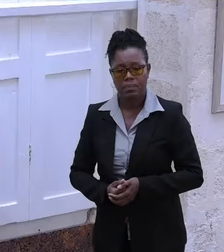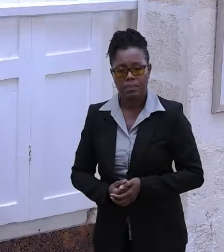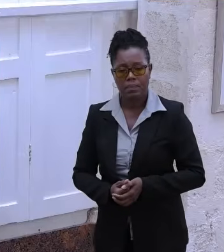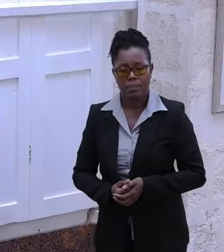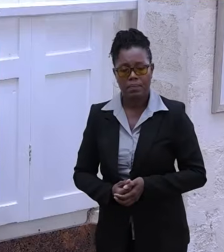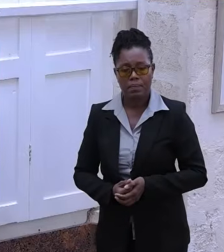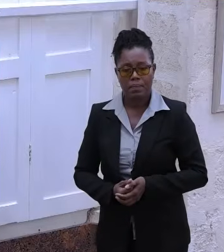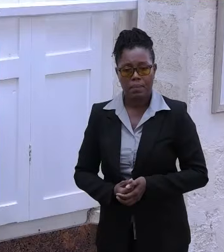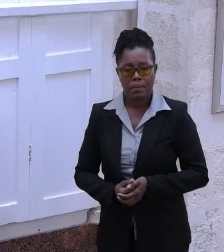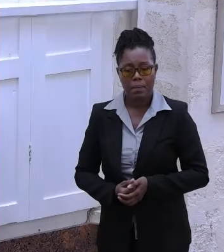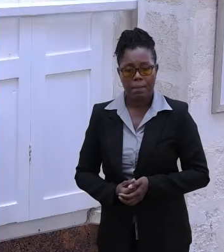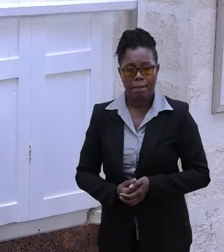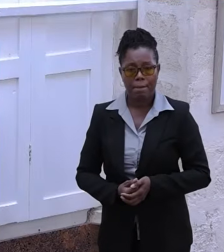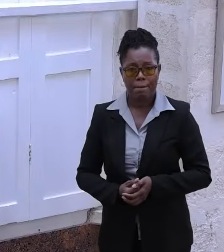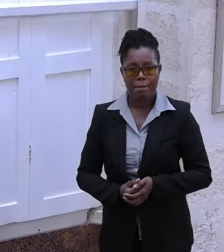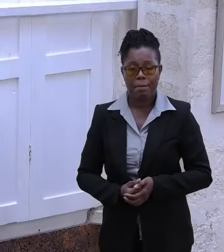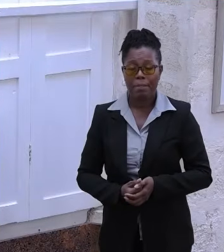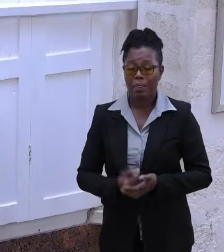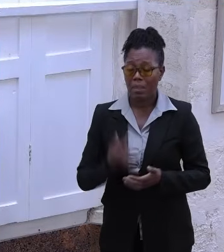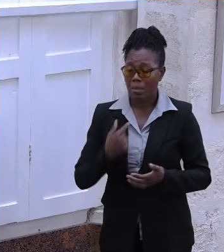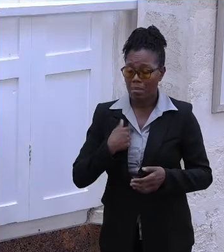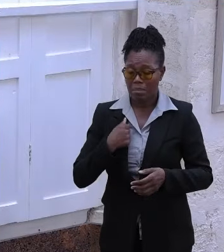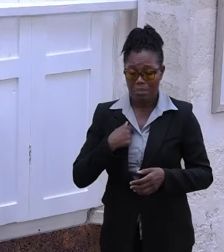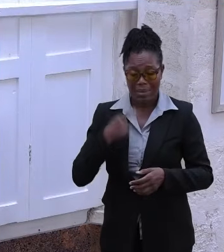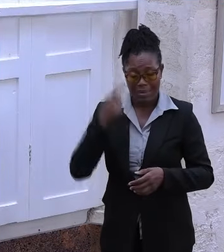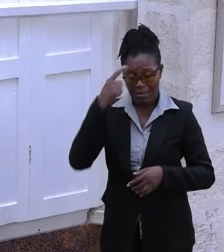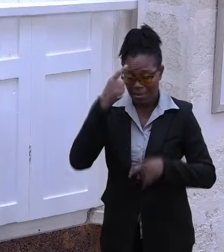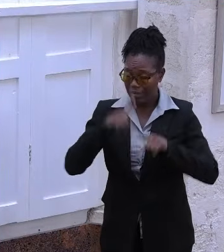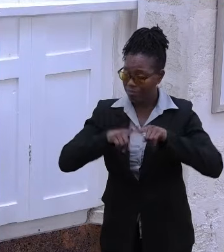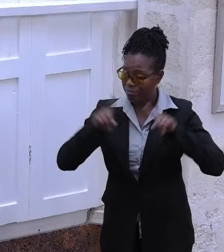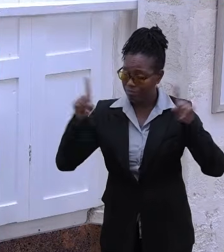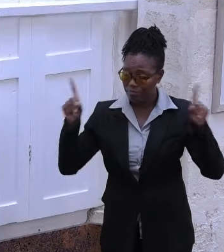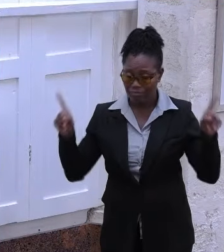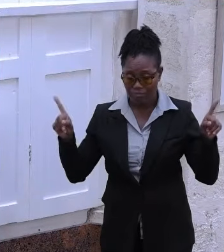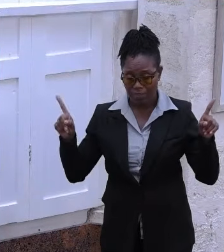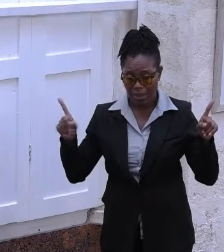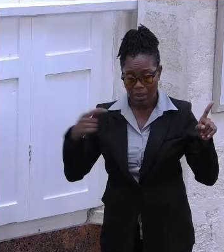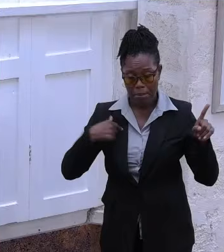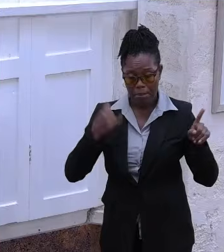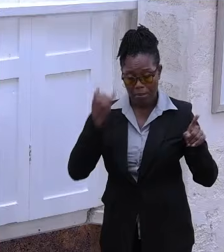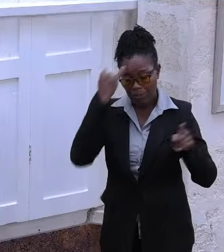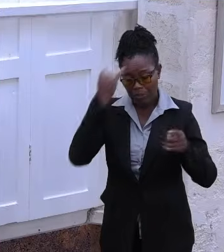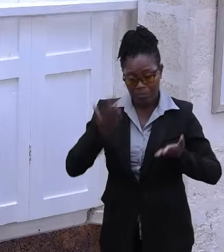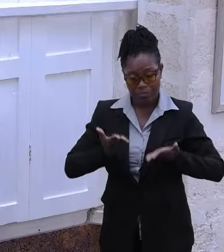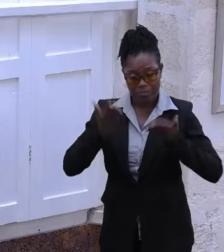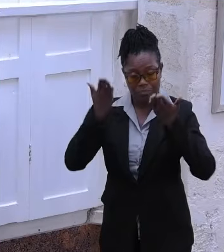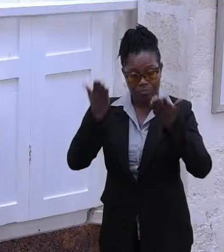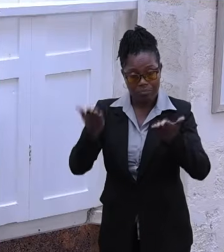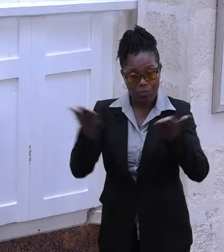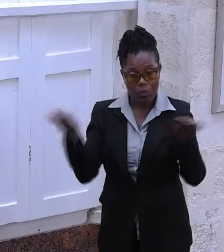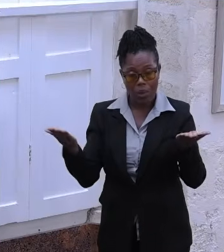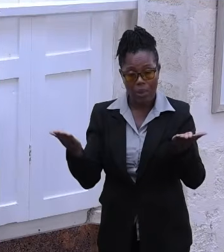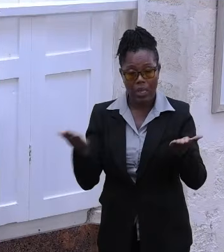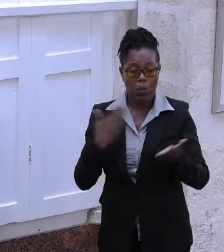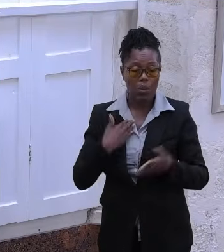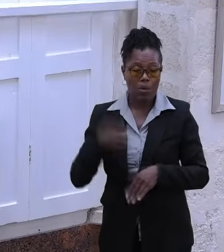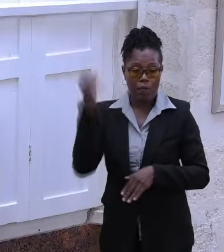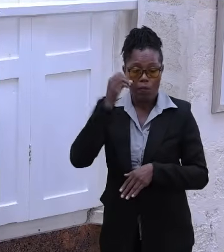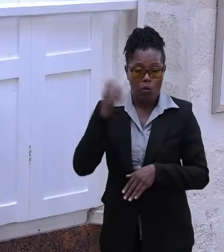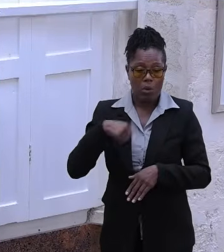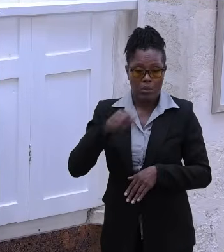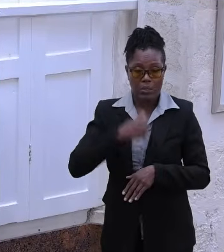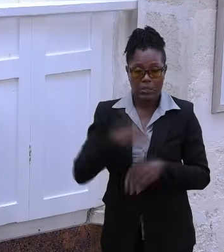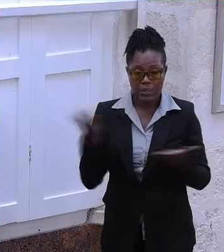I beg to differ. And my suggestion is that if we are going to fool ourselves and bury our heads